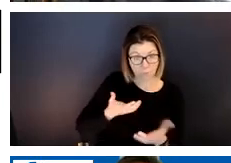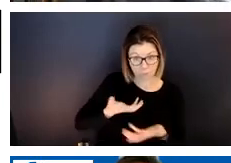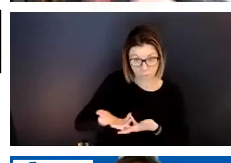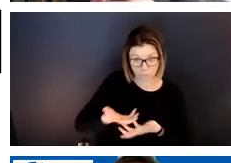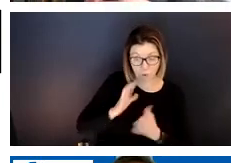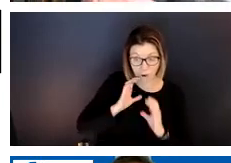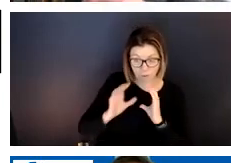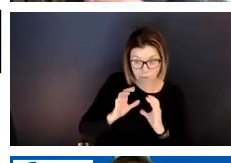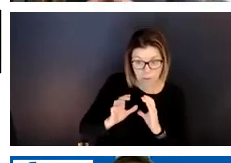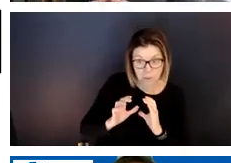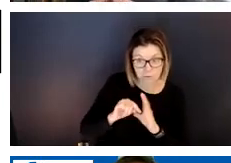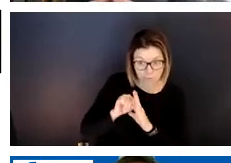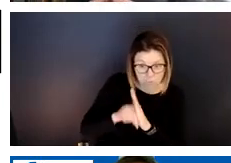of